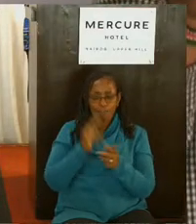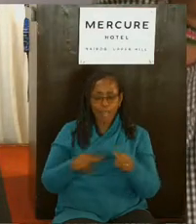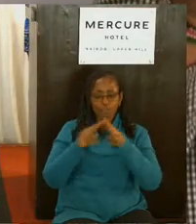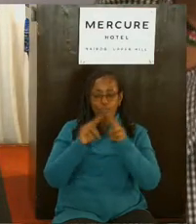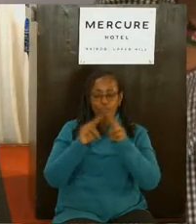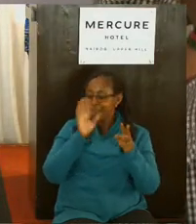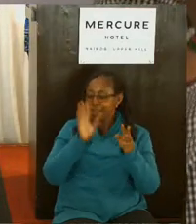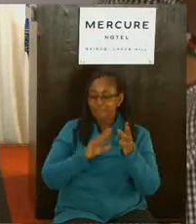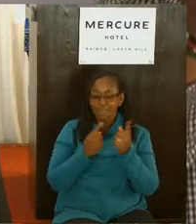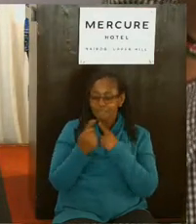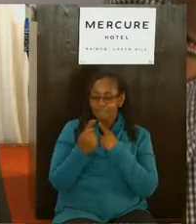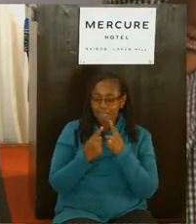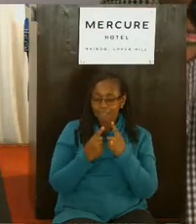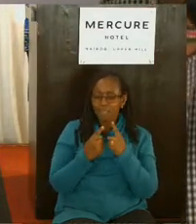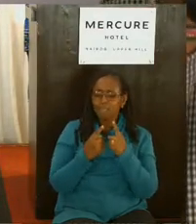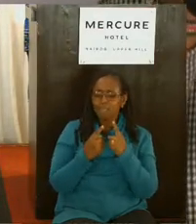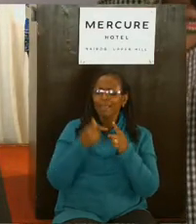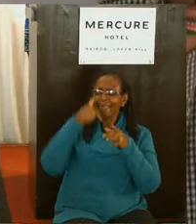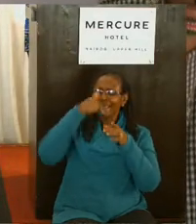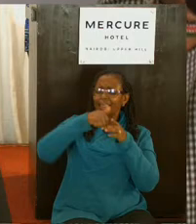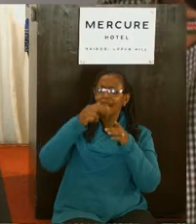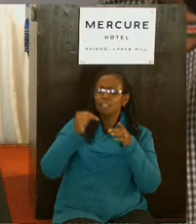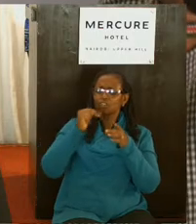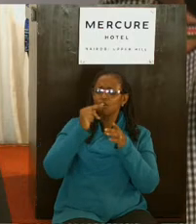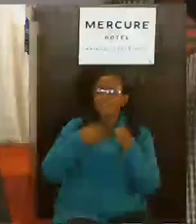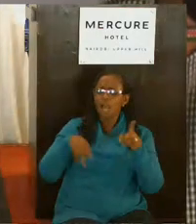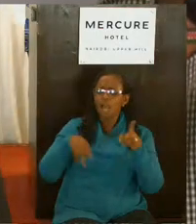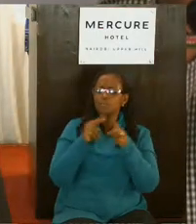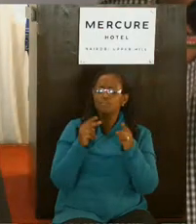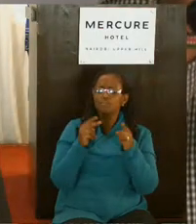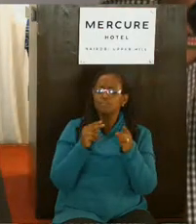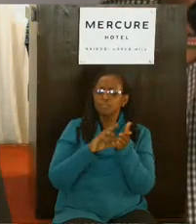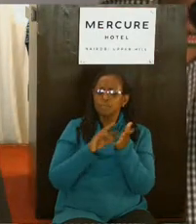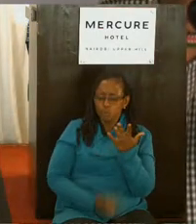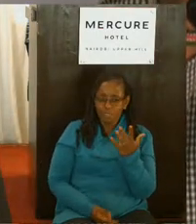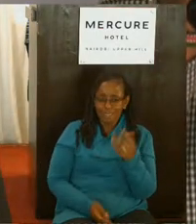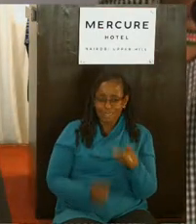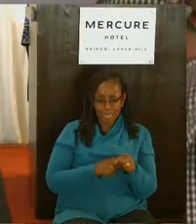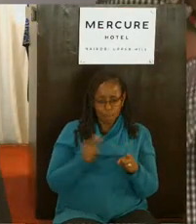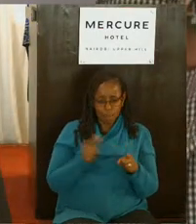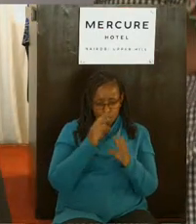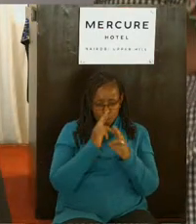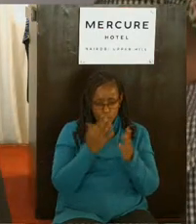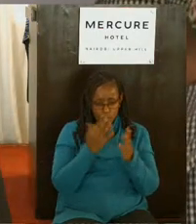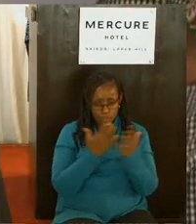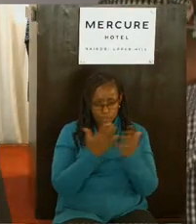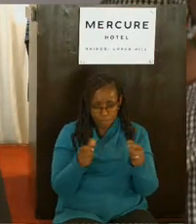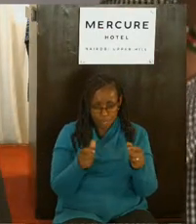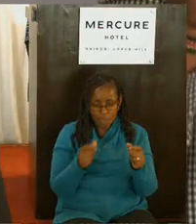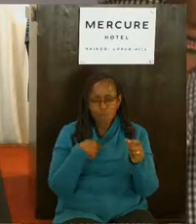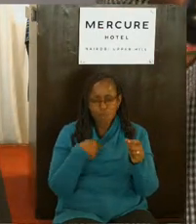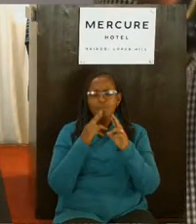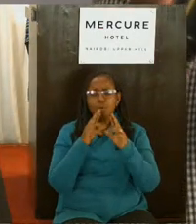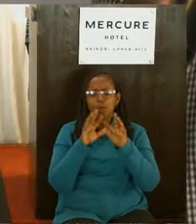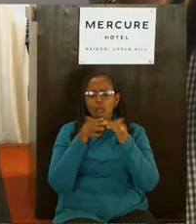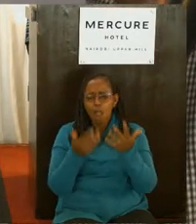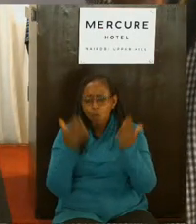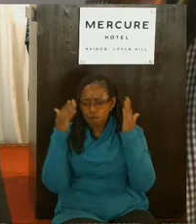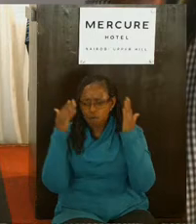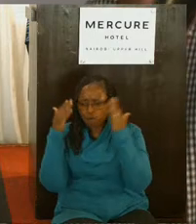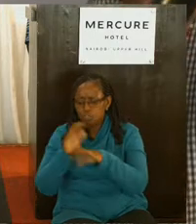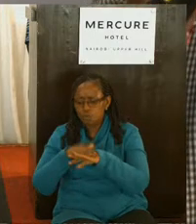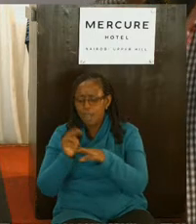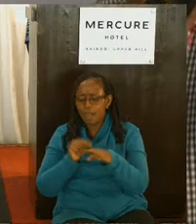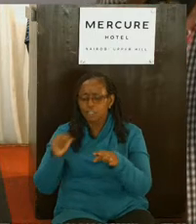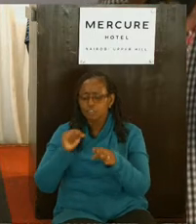what it is that National values should be or in our reportage of our day-to-day issues within the media how do we report focusing on National values